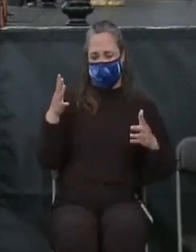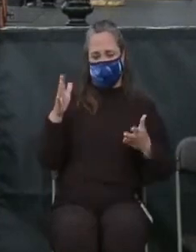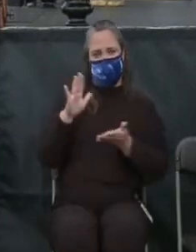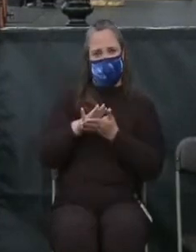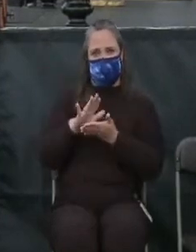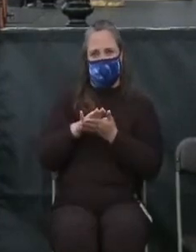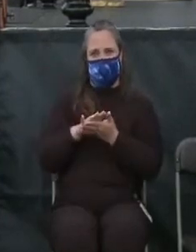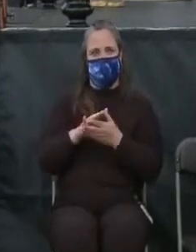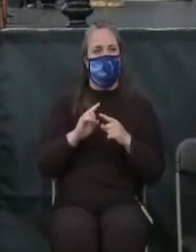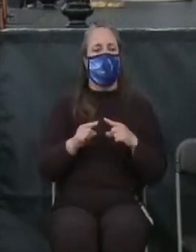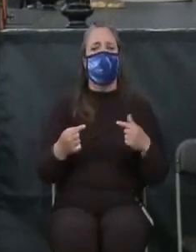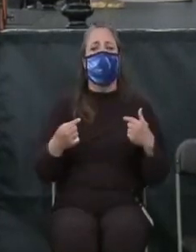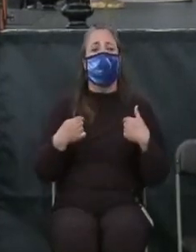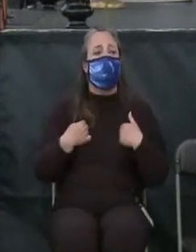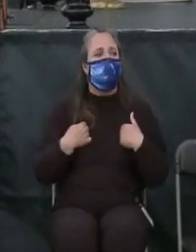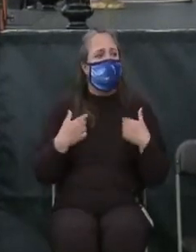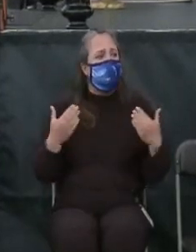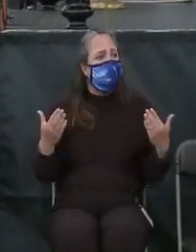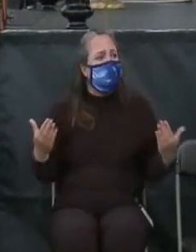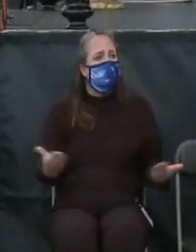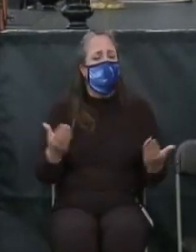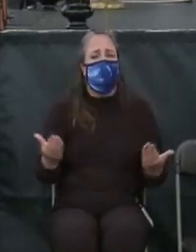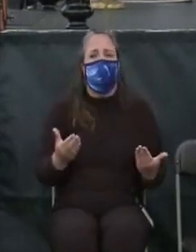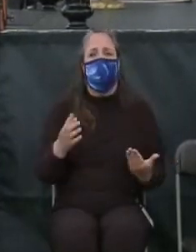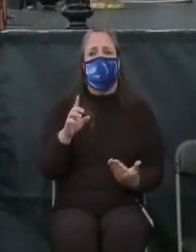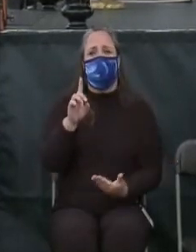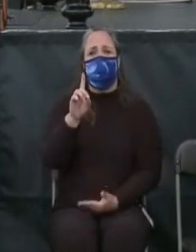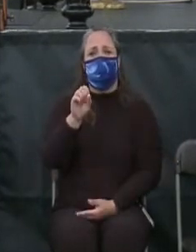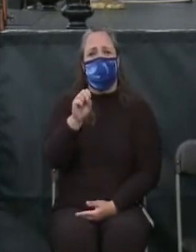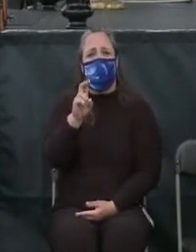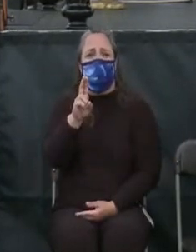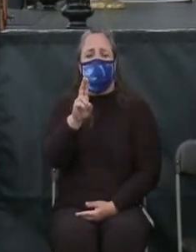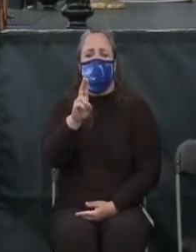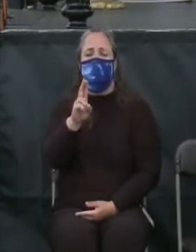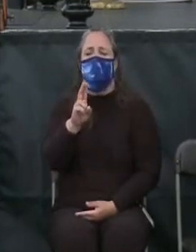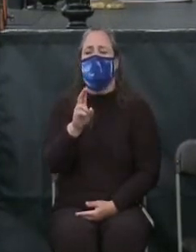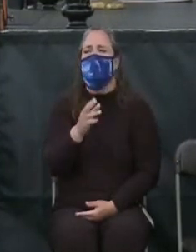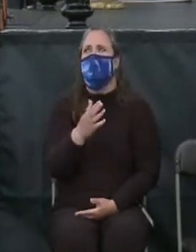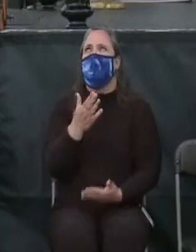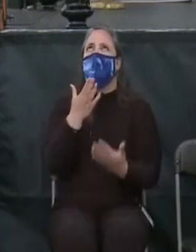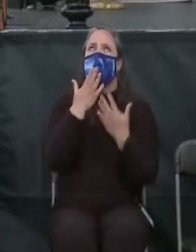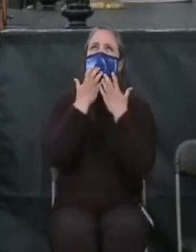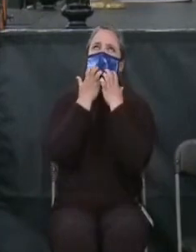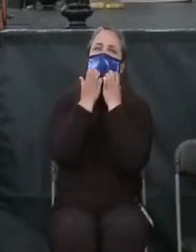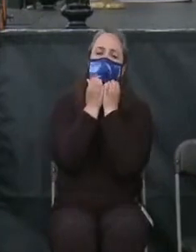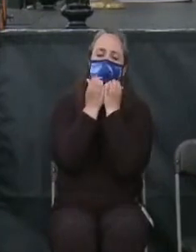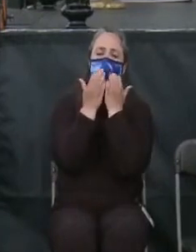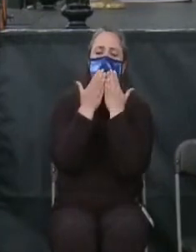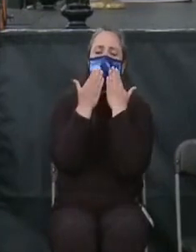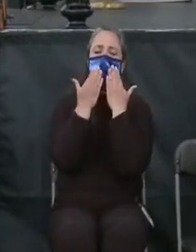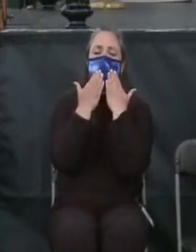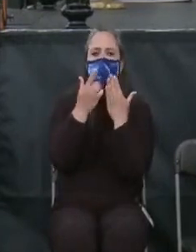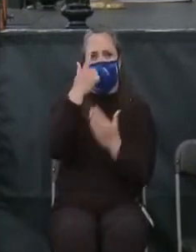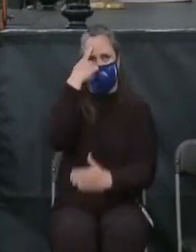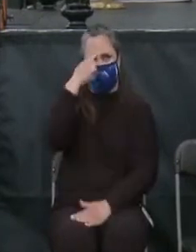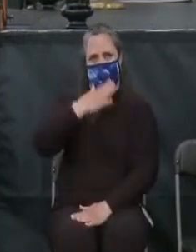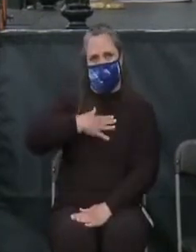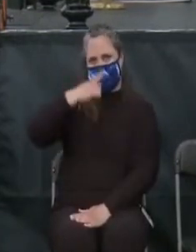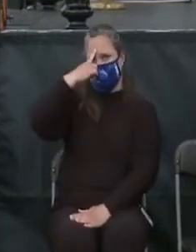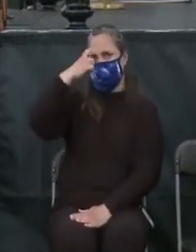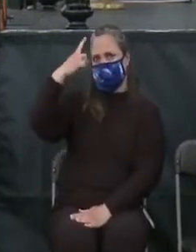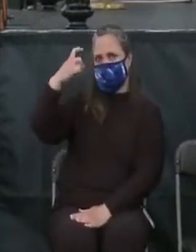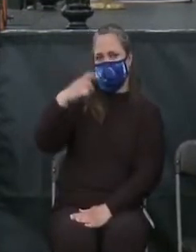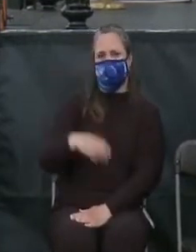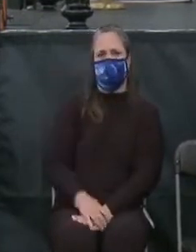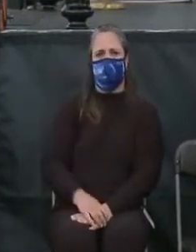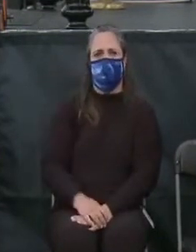the Dream.us, and Delaware State University for giving us the opportunity to finish this dream. DSU was one of two universities that opened